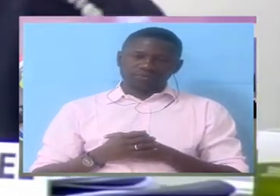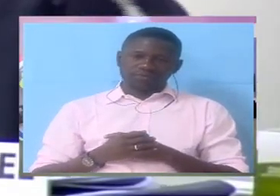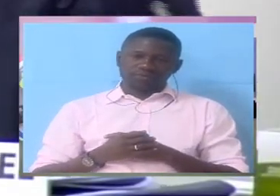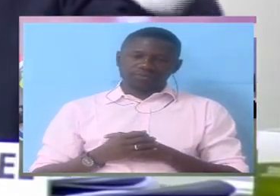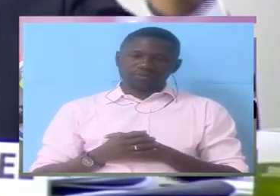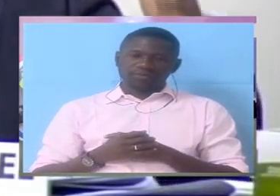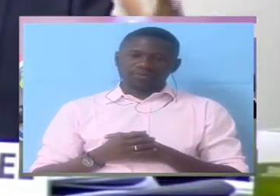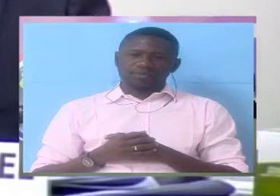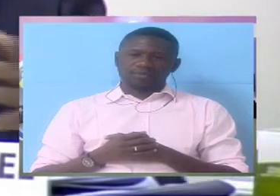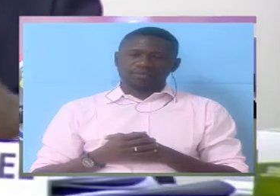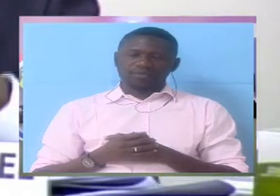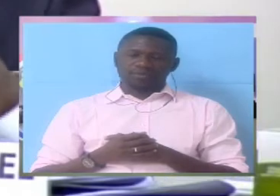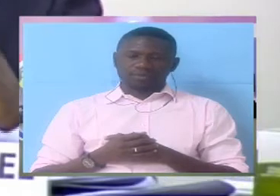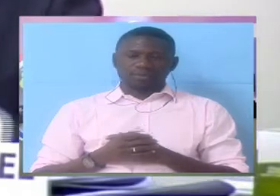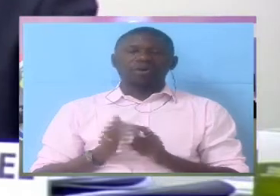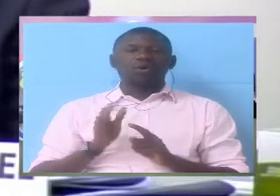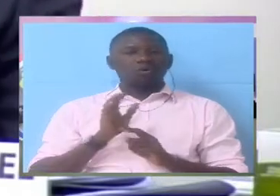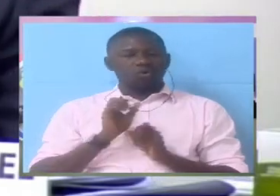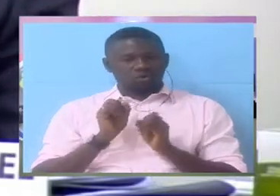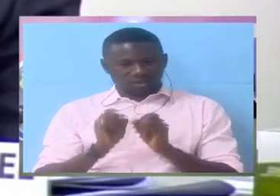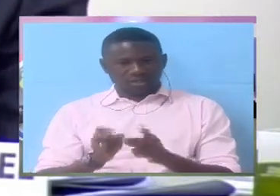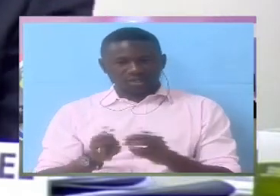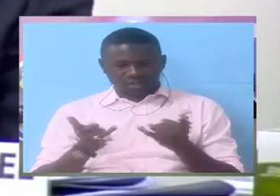the organization of the NIA,